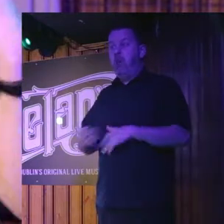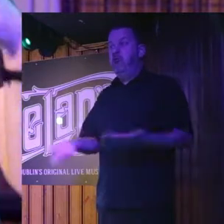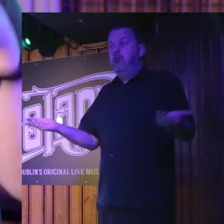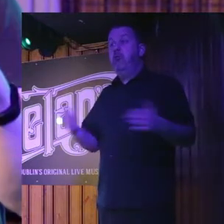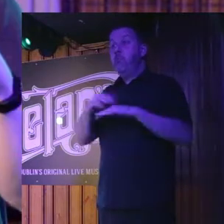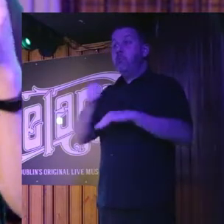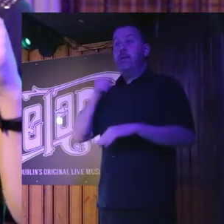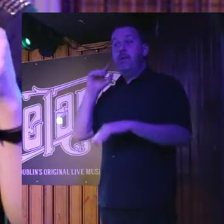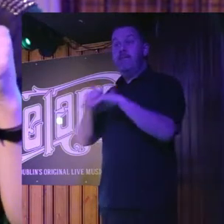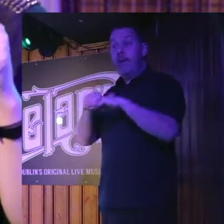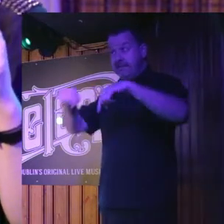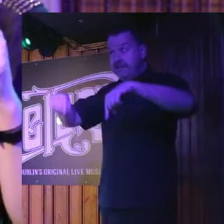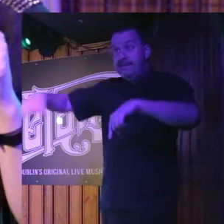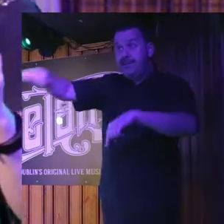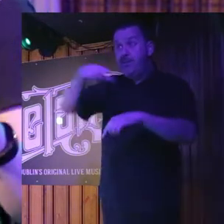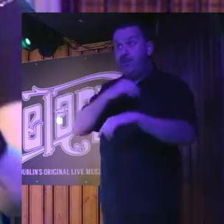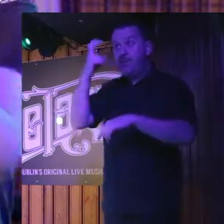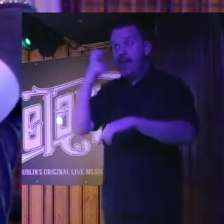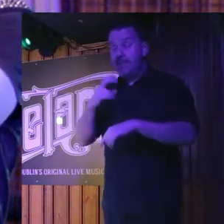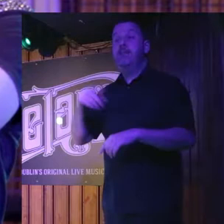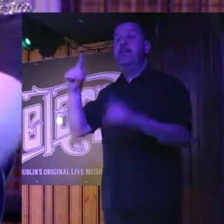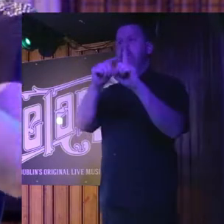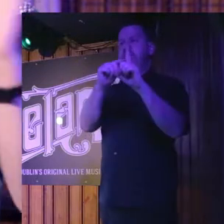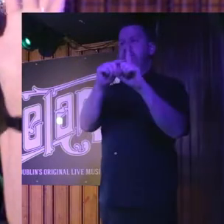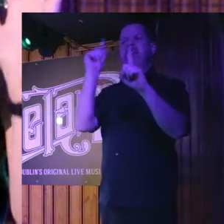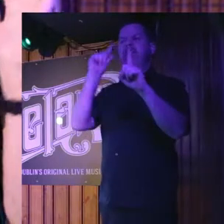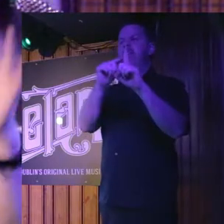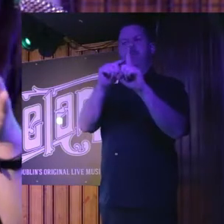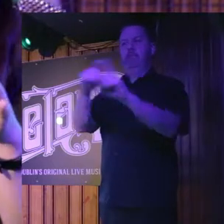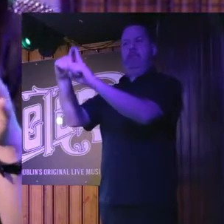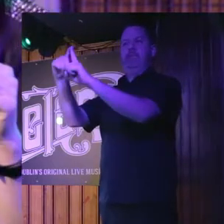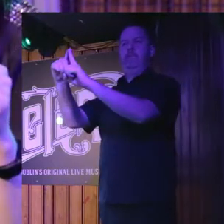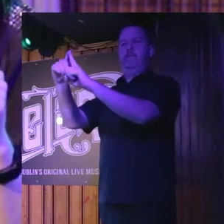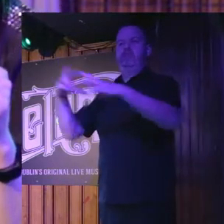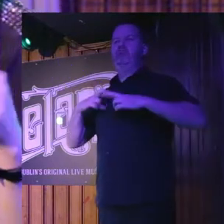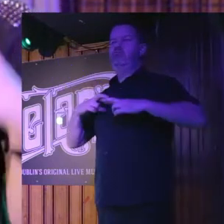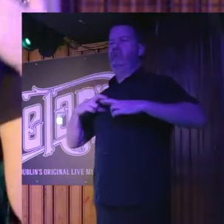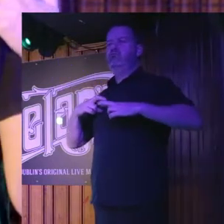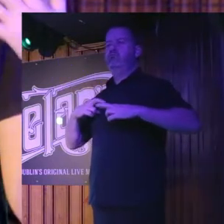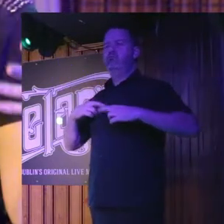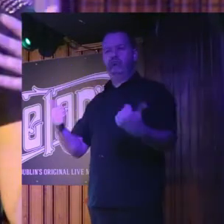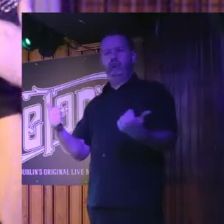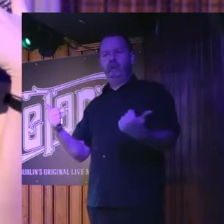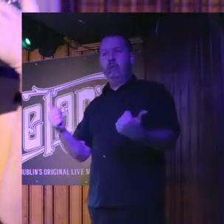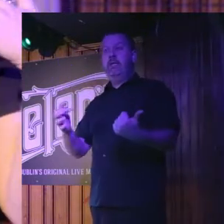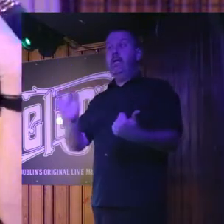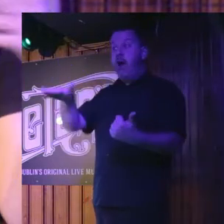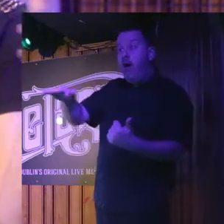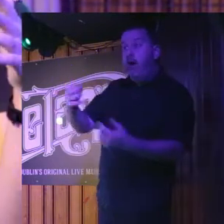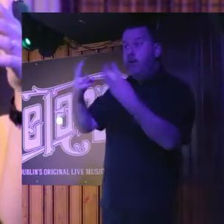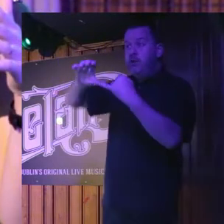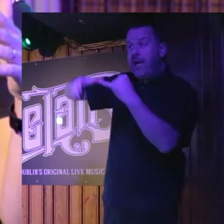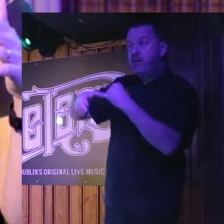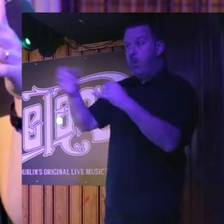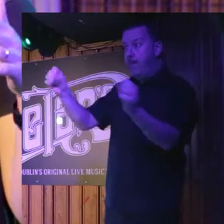deaf friends, people who are here tonight, spell deaf with a capital D. So they're really proud of the fact that they're deaf, and if you gave them the chance to sort of